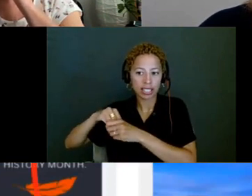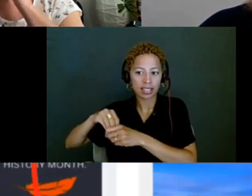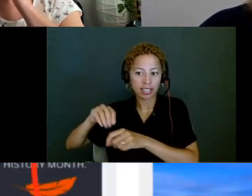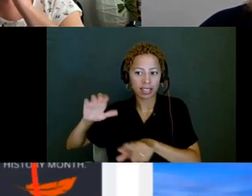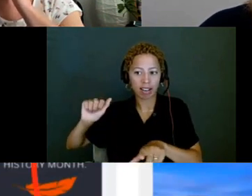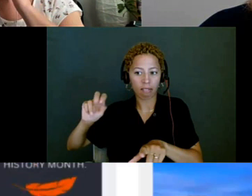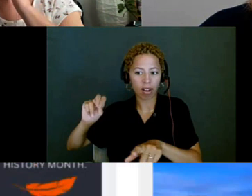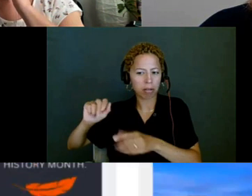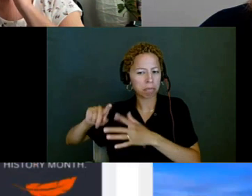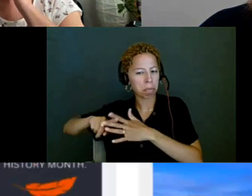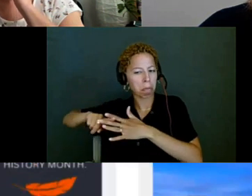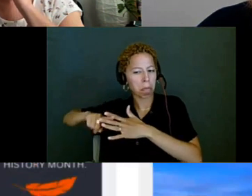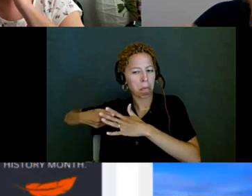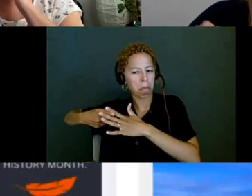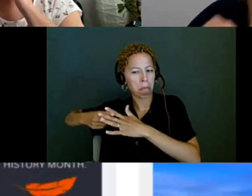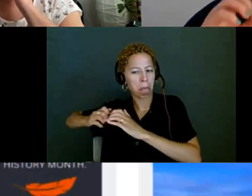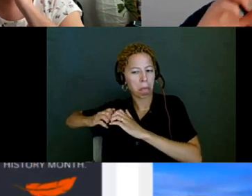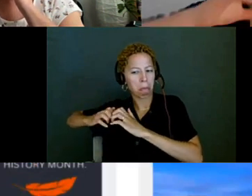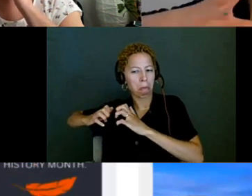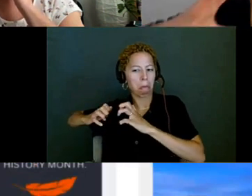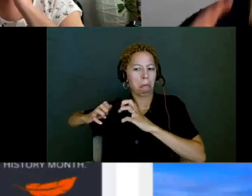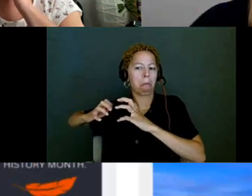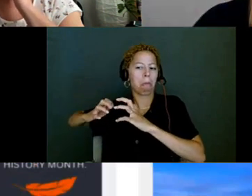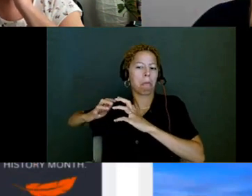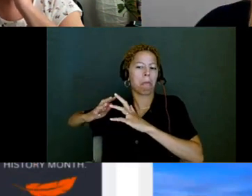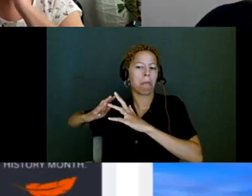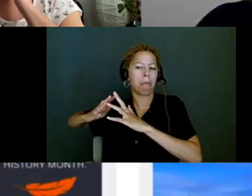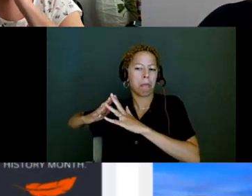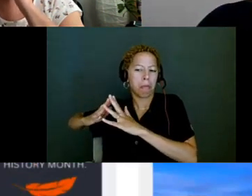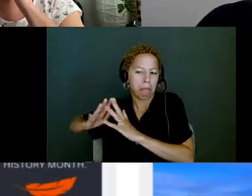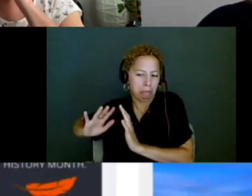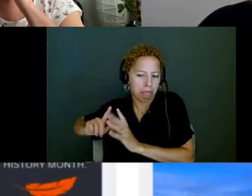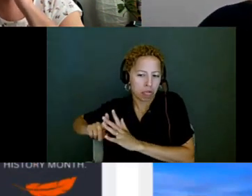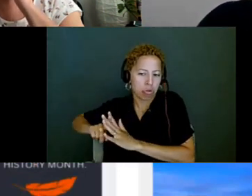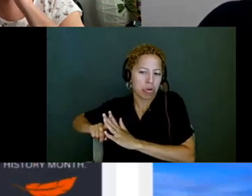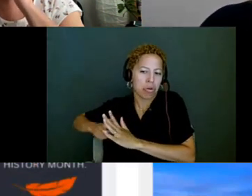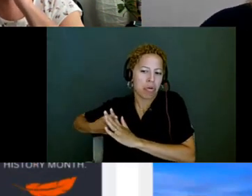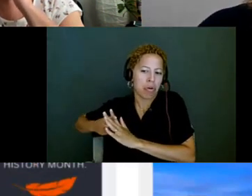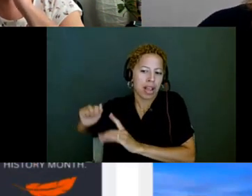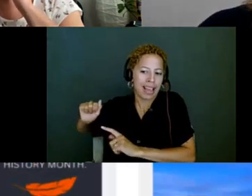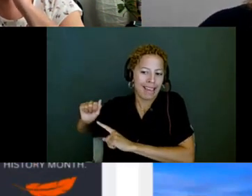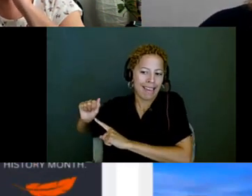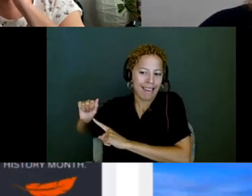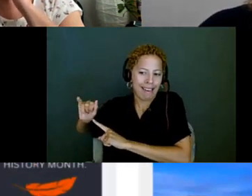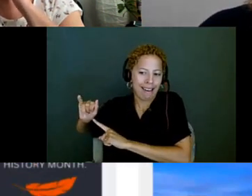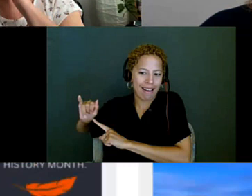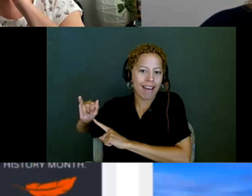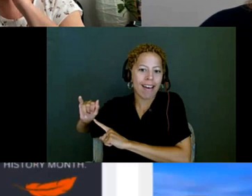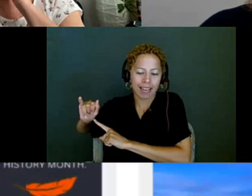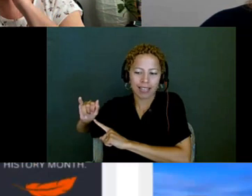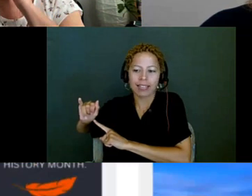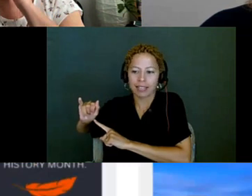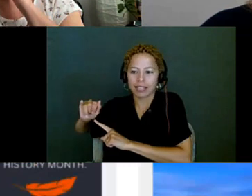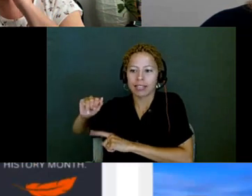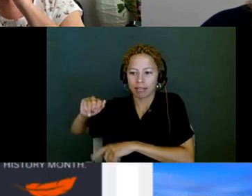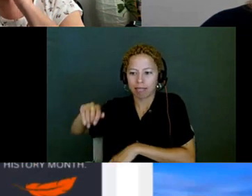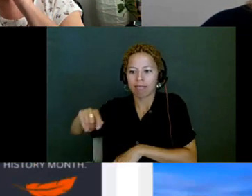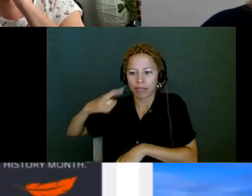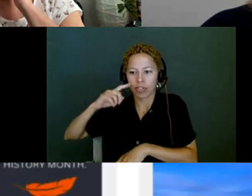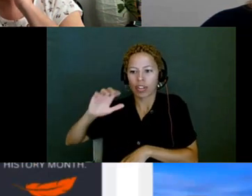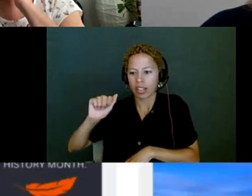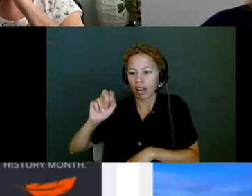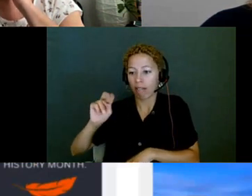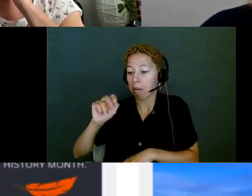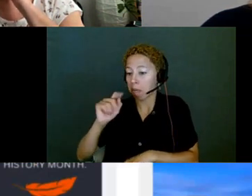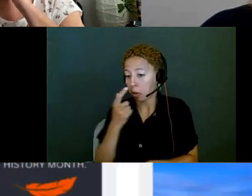infancy. They're very, very start of AI for Canva, and it's coming out with some